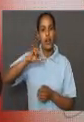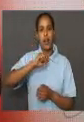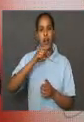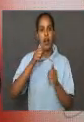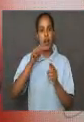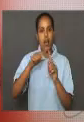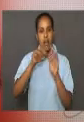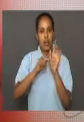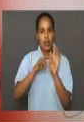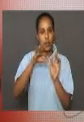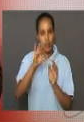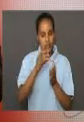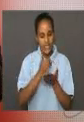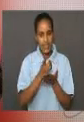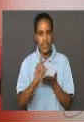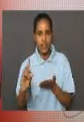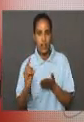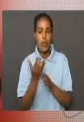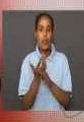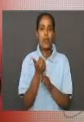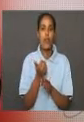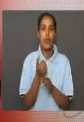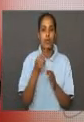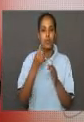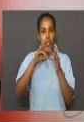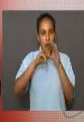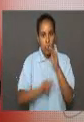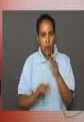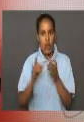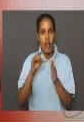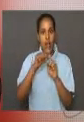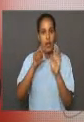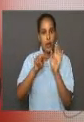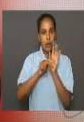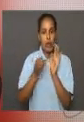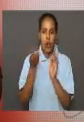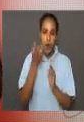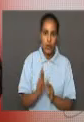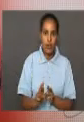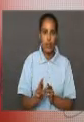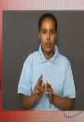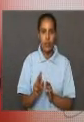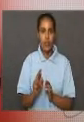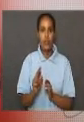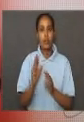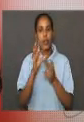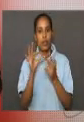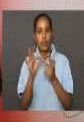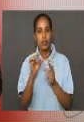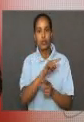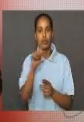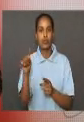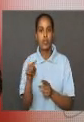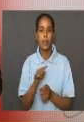ions will get discharged before the lower ions or in preference to them.